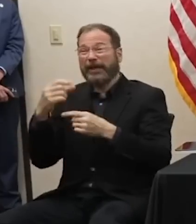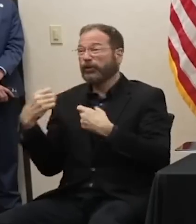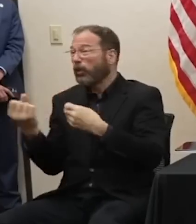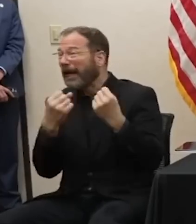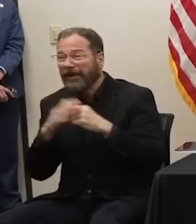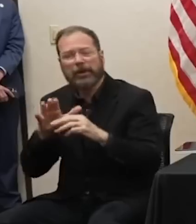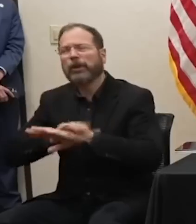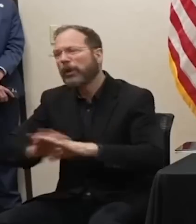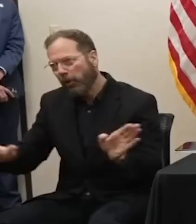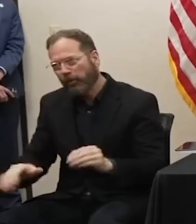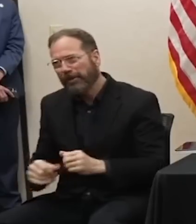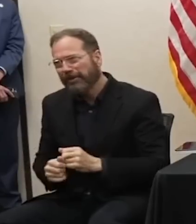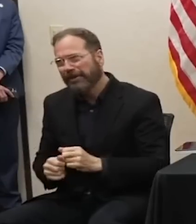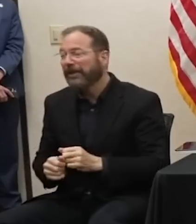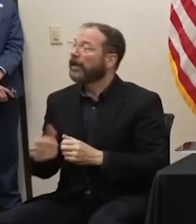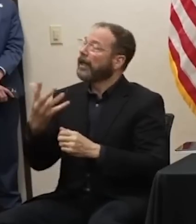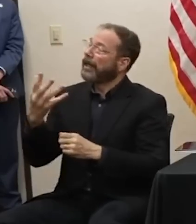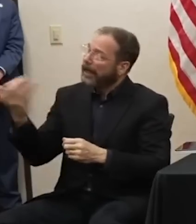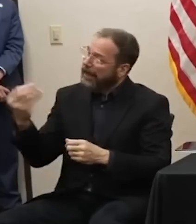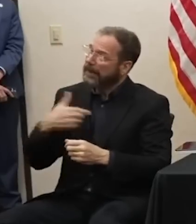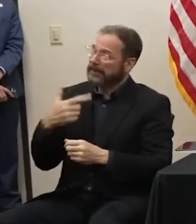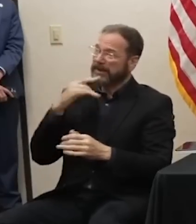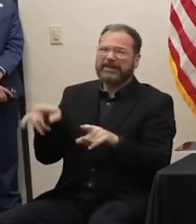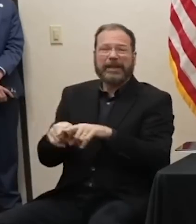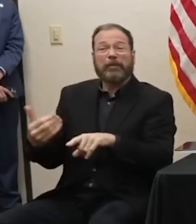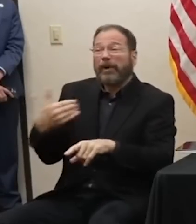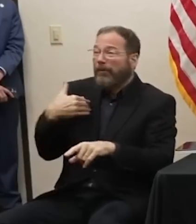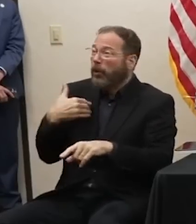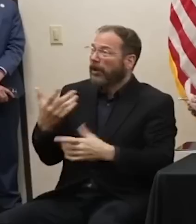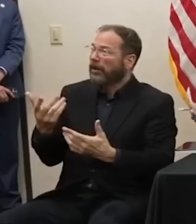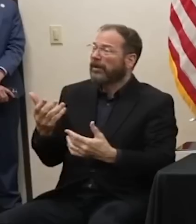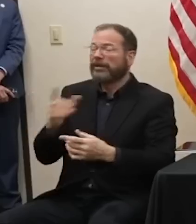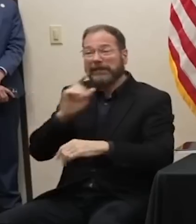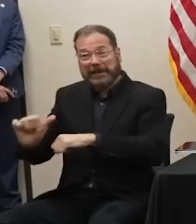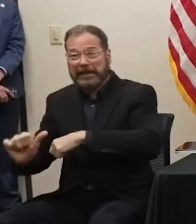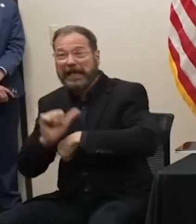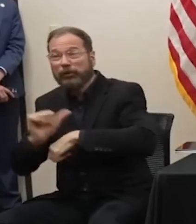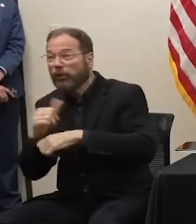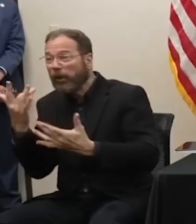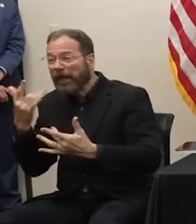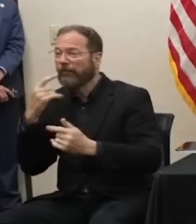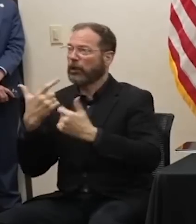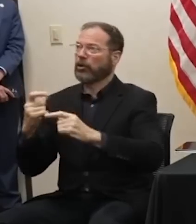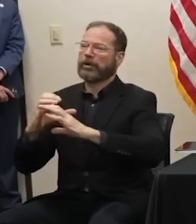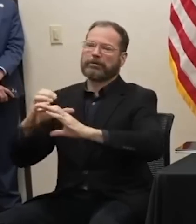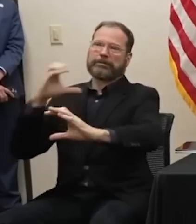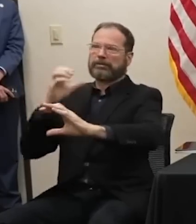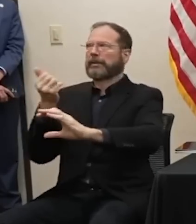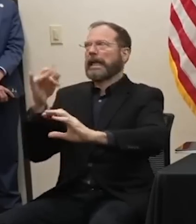roads, don't be out there. Also, as I said earlier, it's particularly hazardous for large rigs